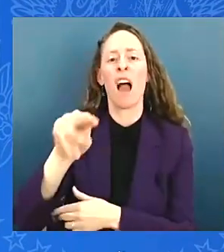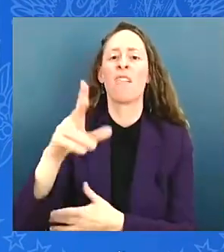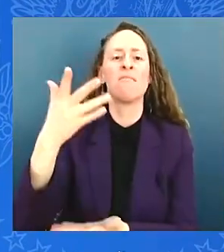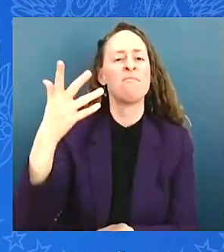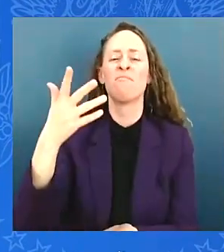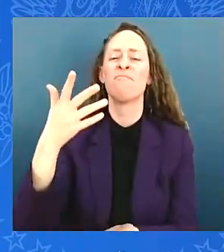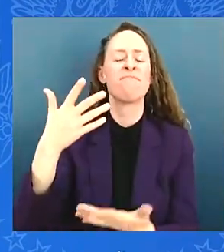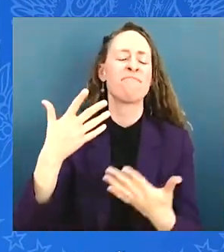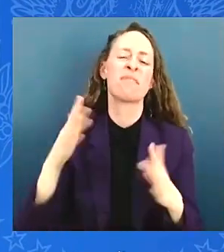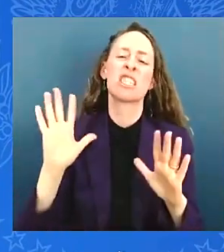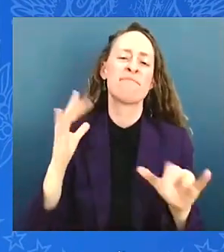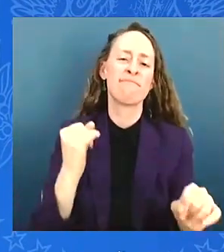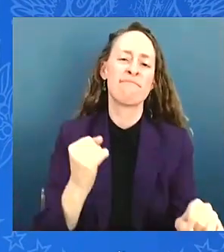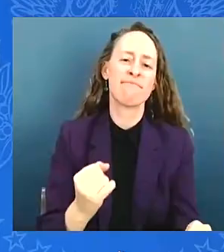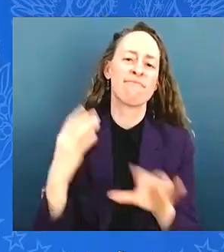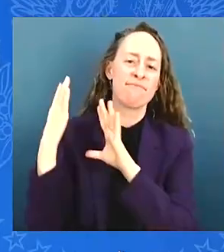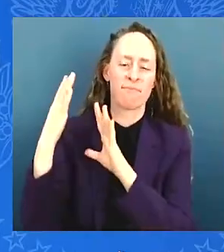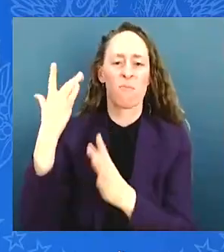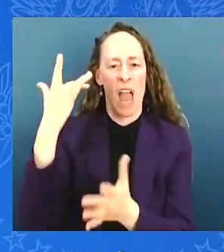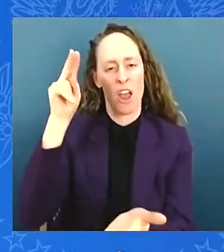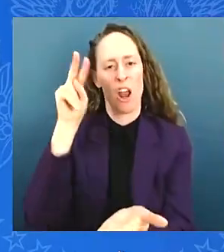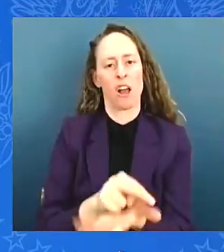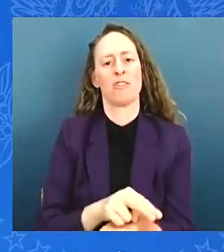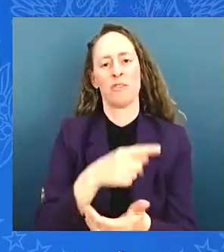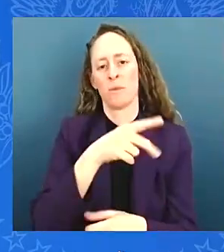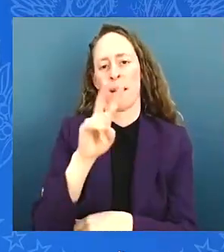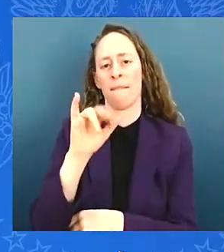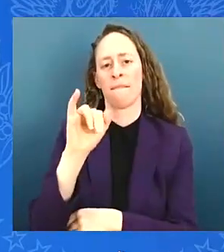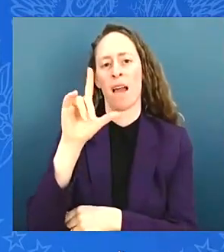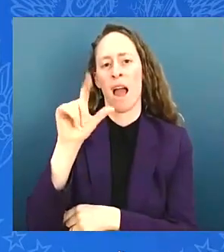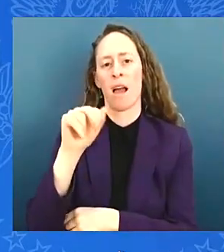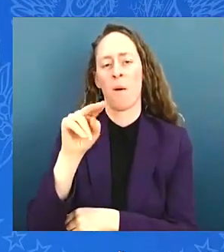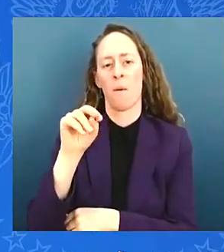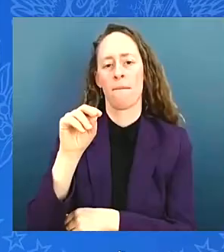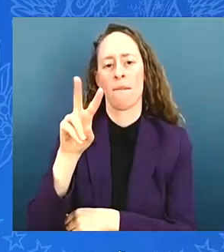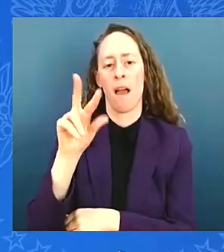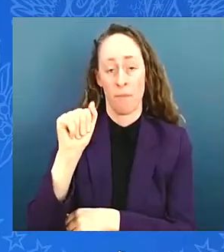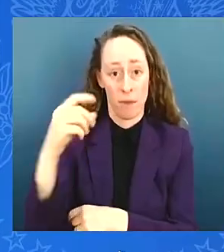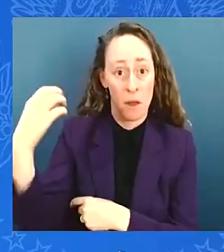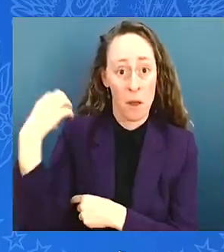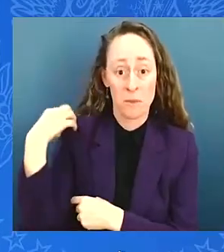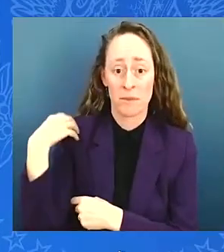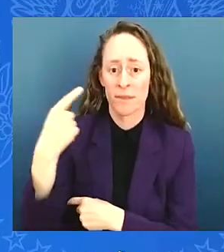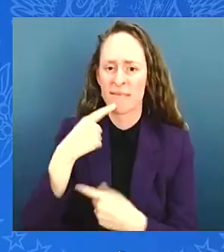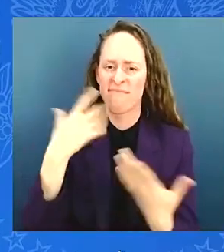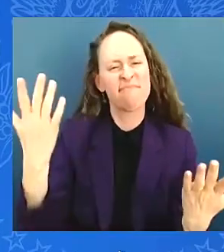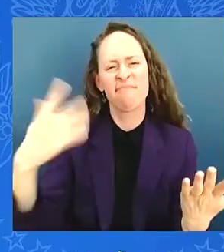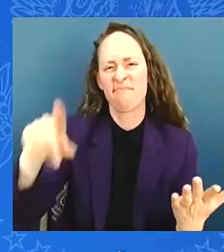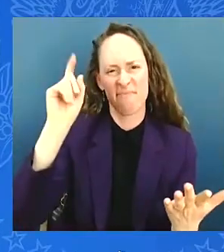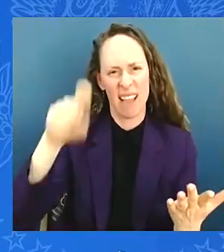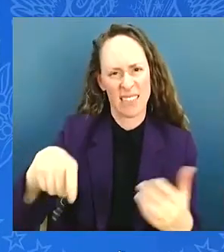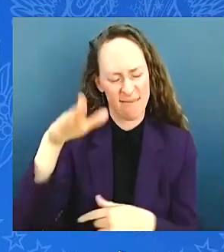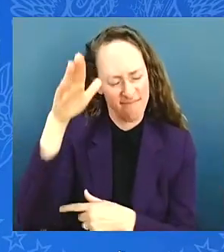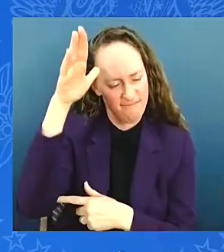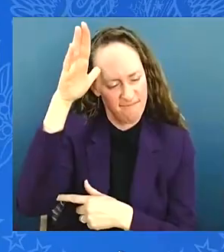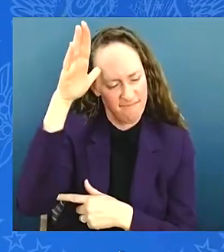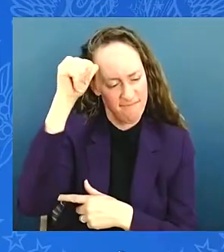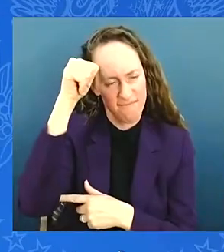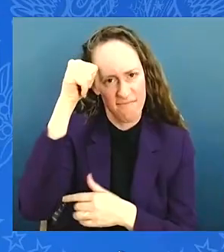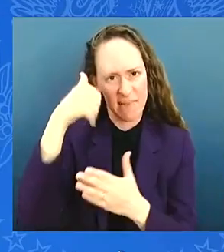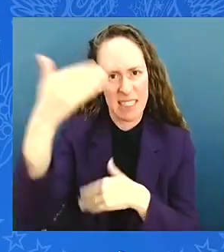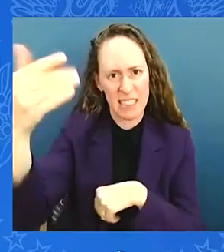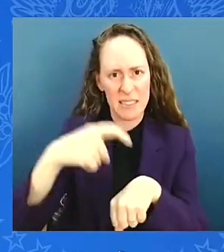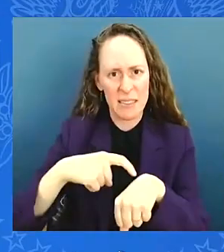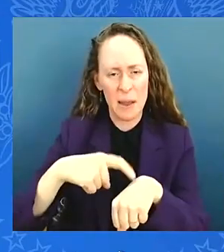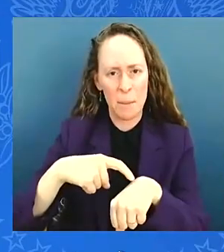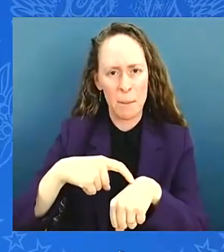all. You better get us now." Damn, Coach, you were right. 4 years later, for the first time in